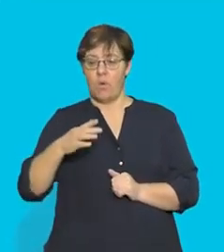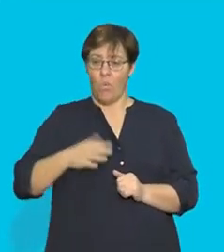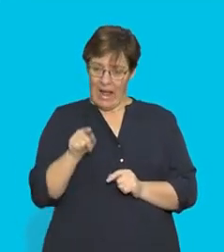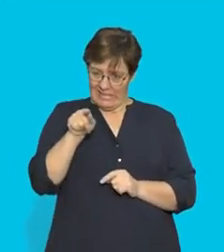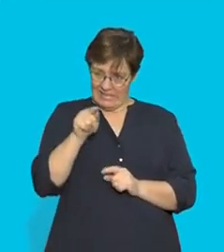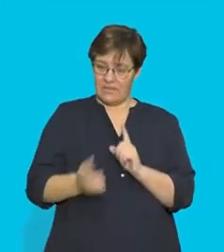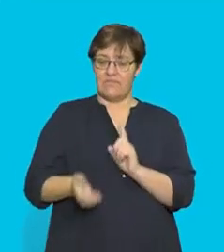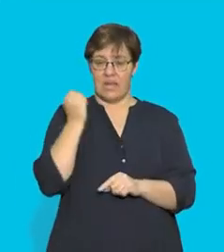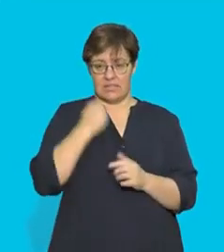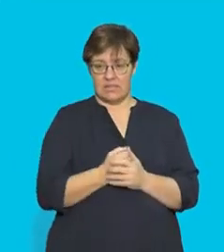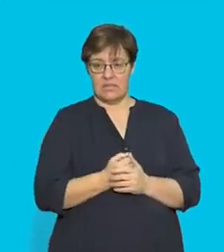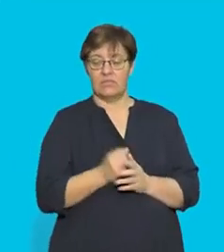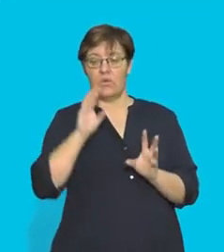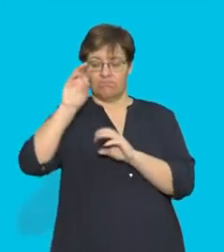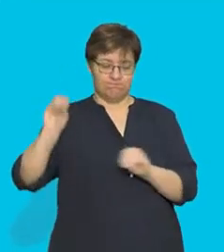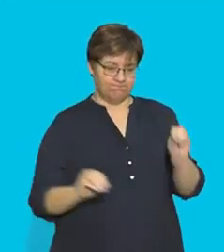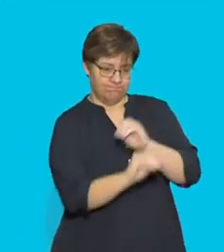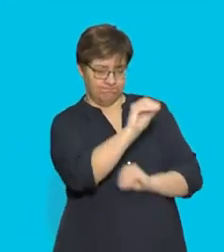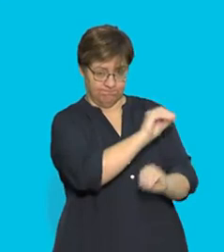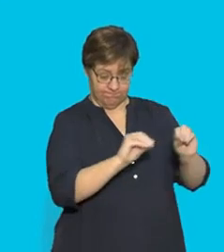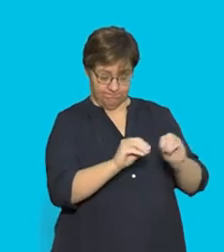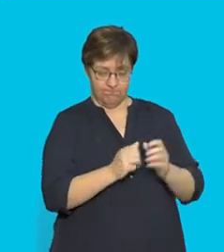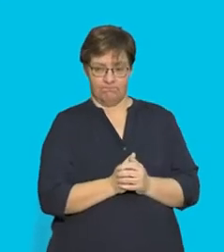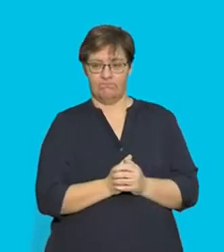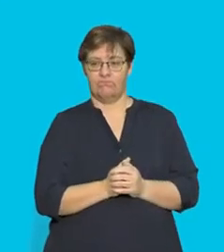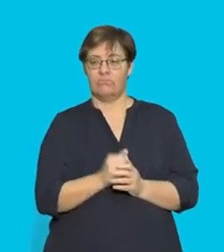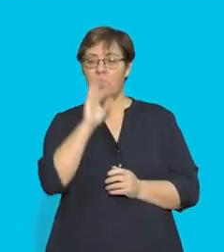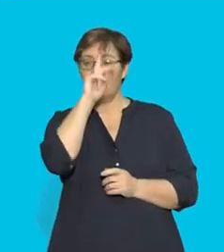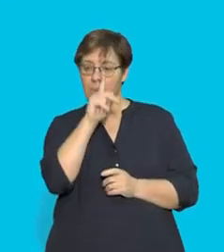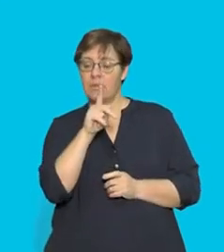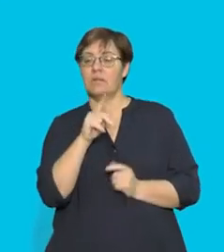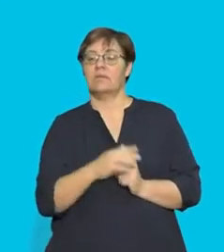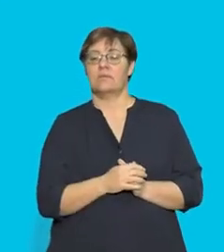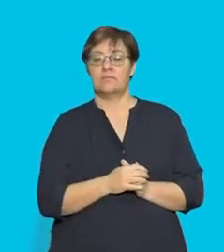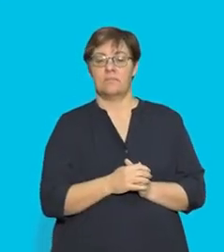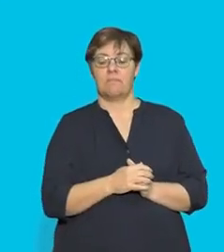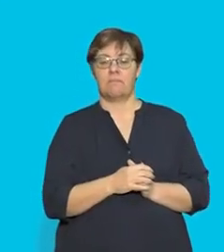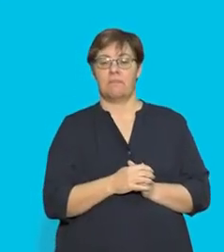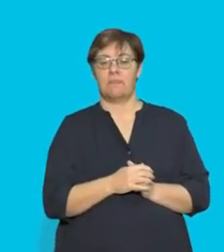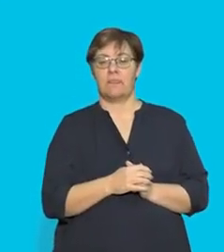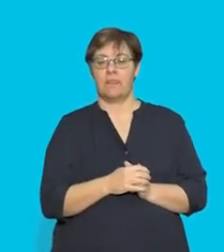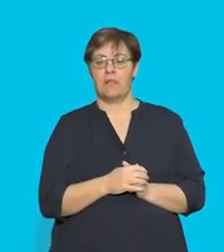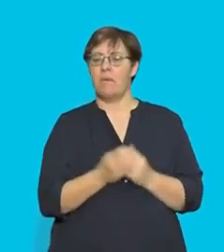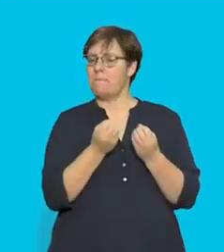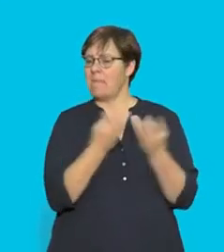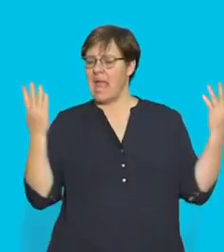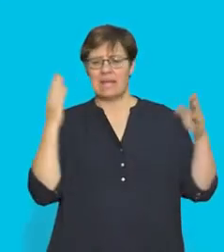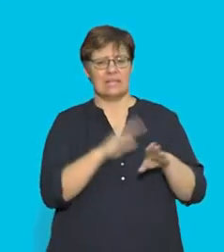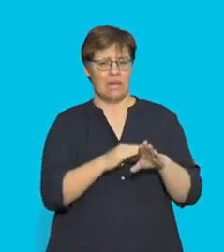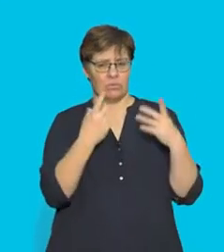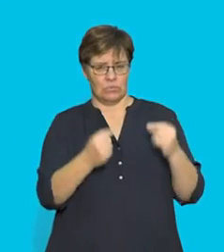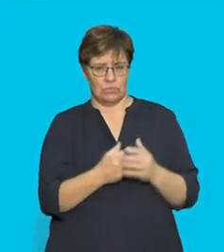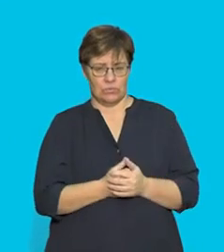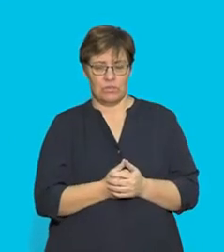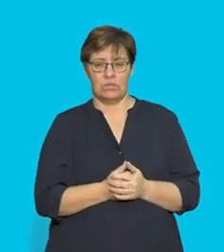find. So the first problem again is to rearrange this. So remember, when we're rearranging this, we've done this lots of times before.